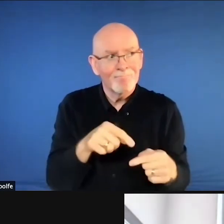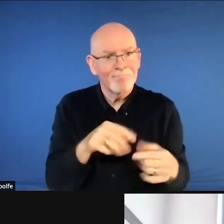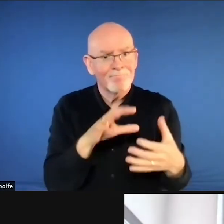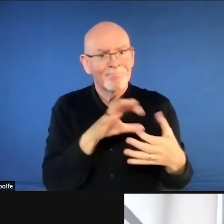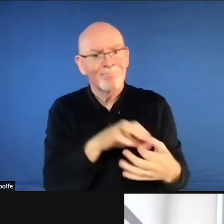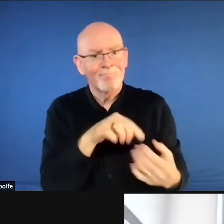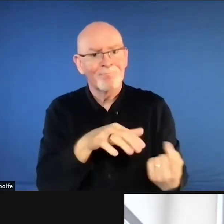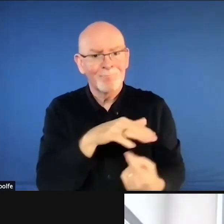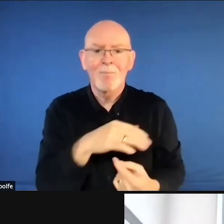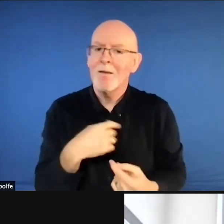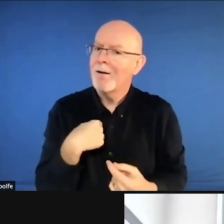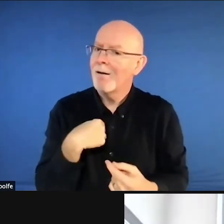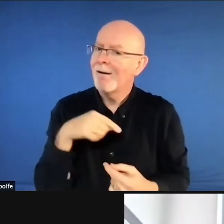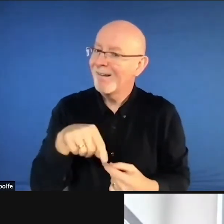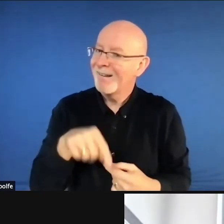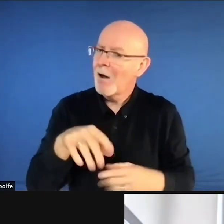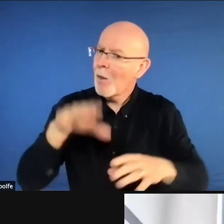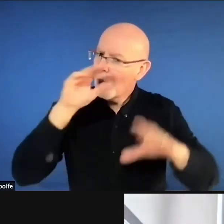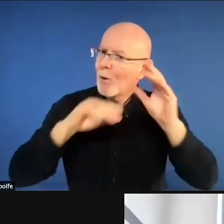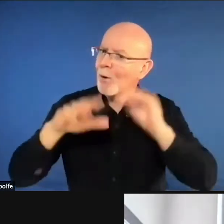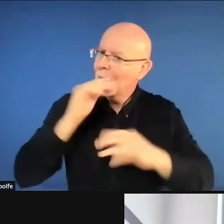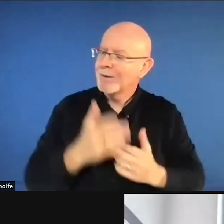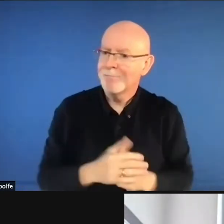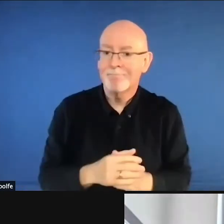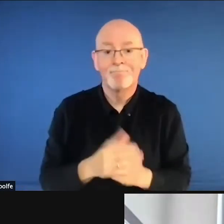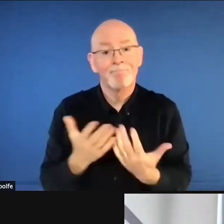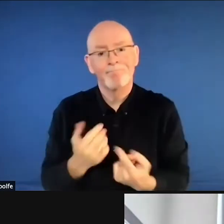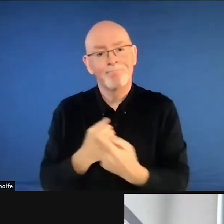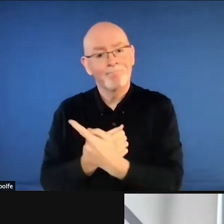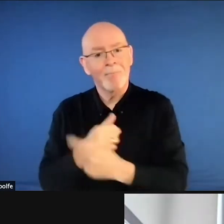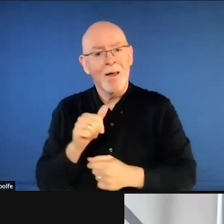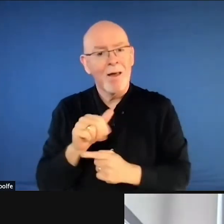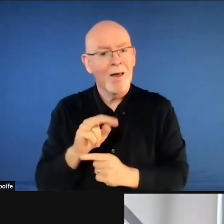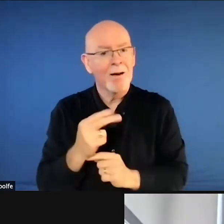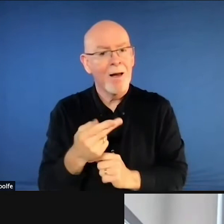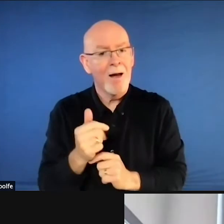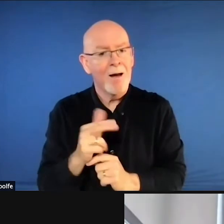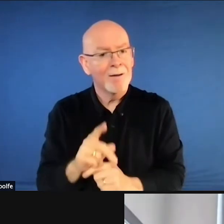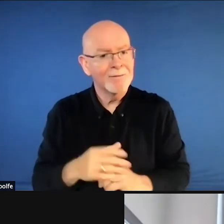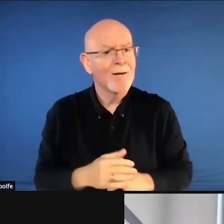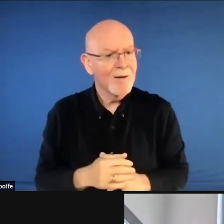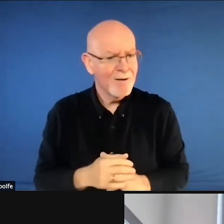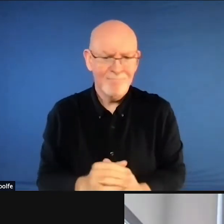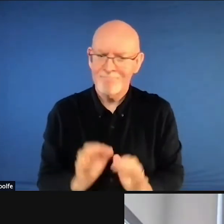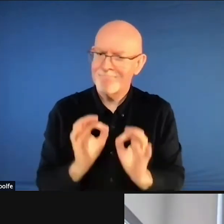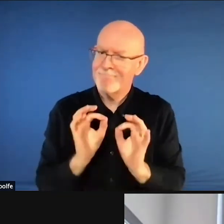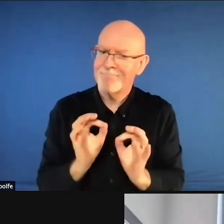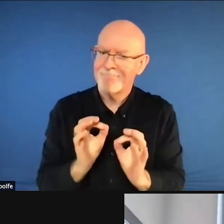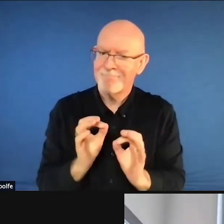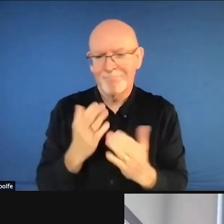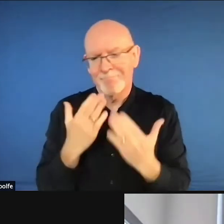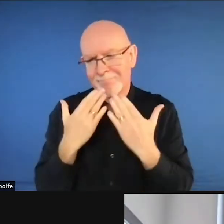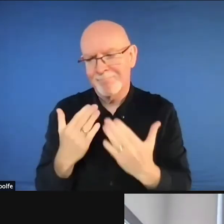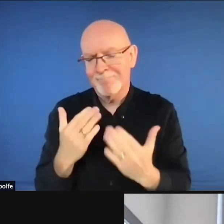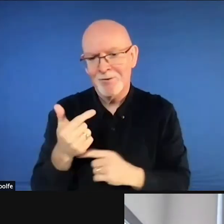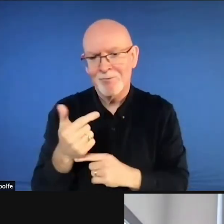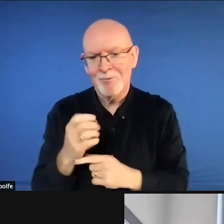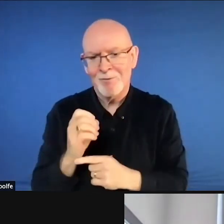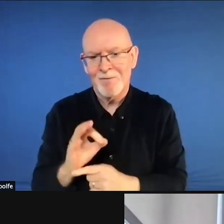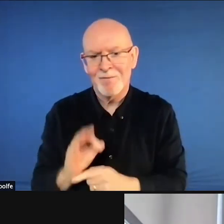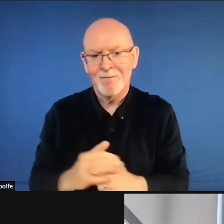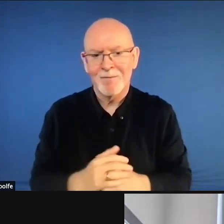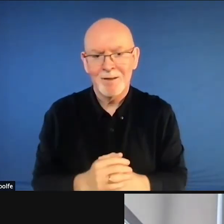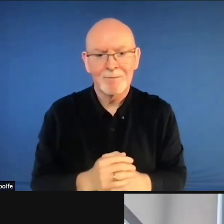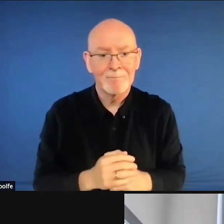IASFM Code of Ethics is a relatively new document. It was just adopted at the end of 2018. What kind of interest have